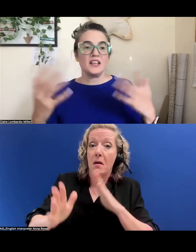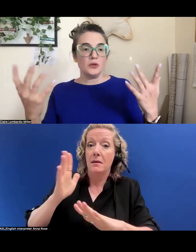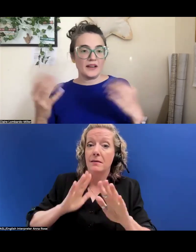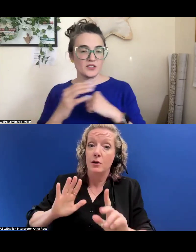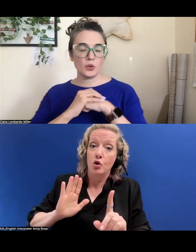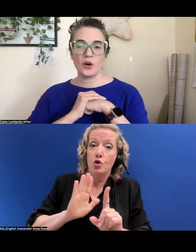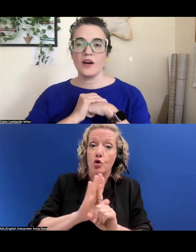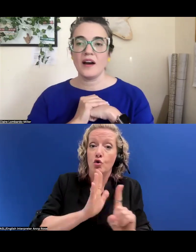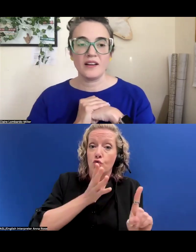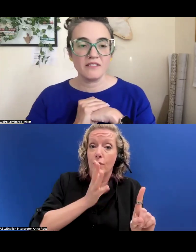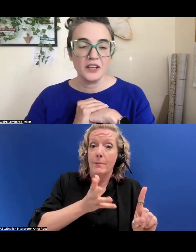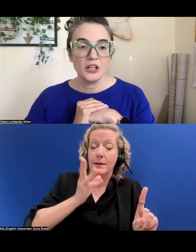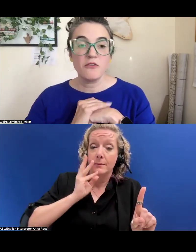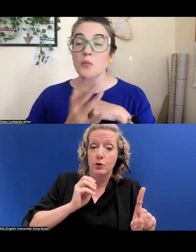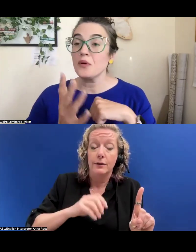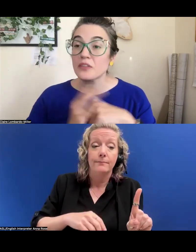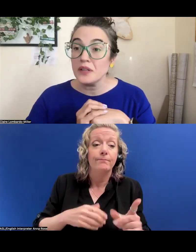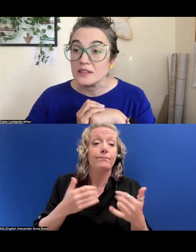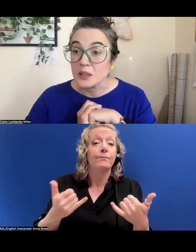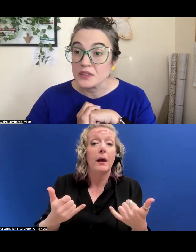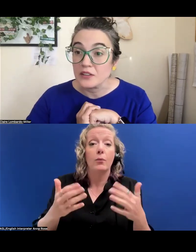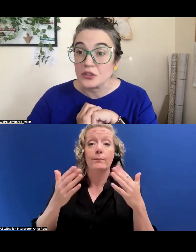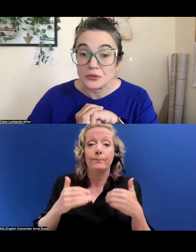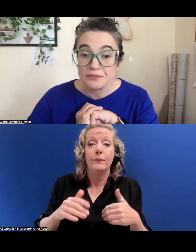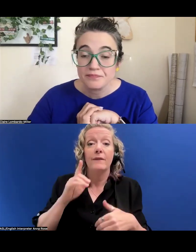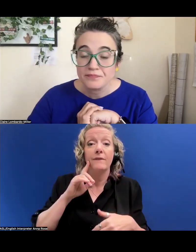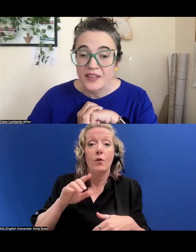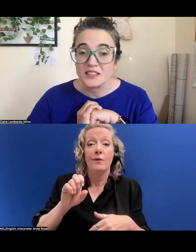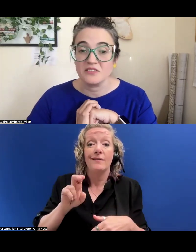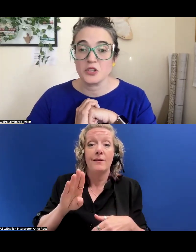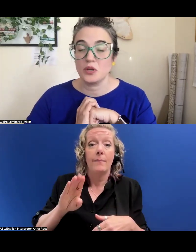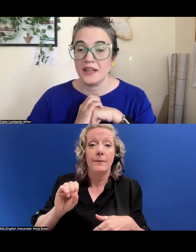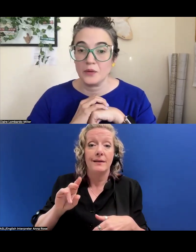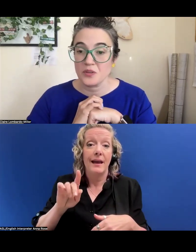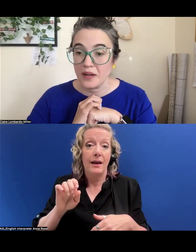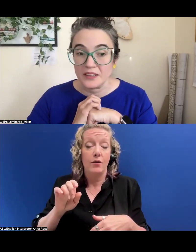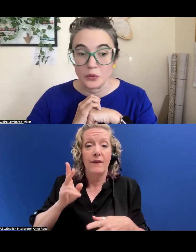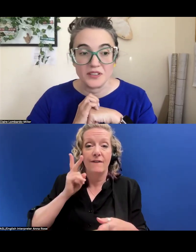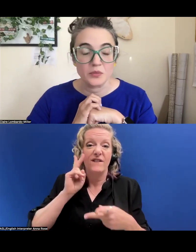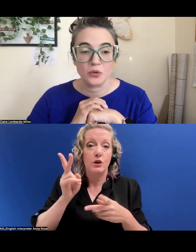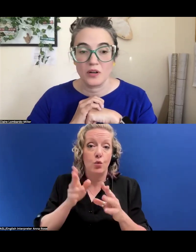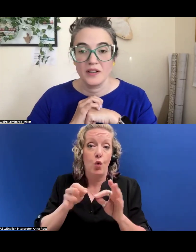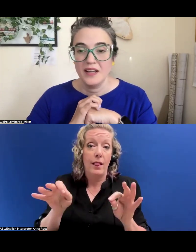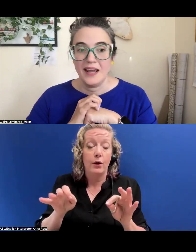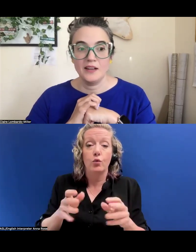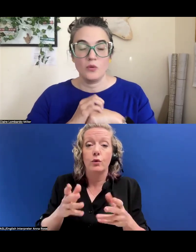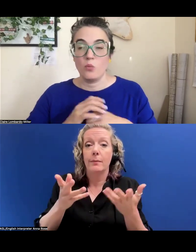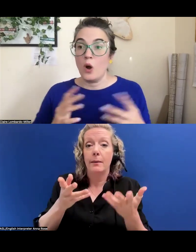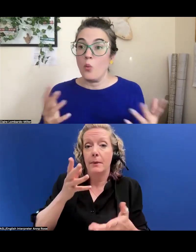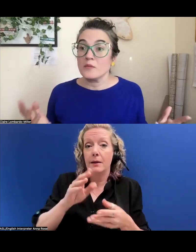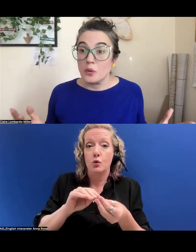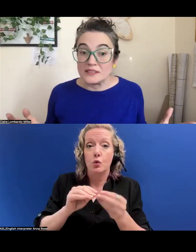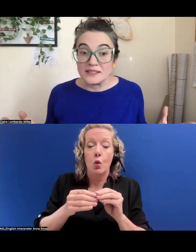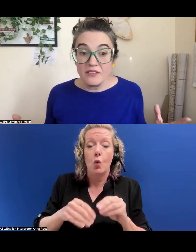Let's say you got a score of 4.3 on subscale 2. That's the visual language and bilingualism score. And